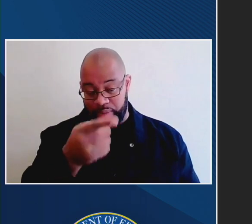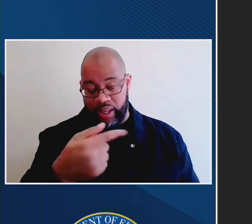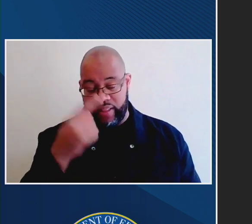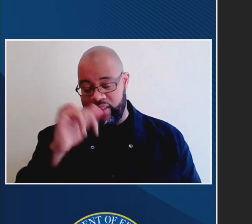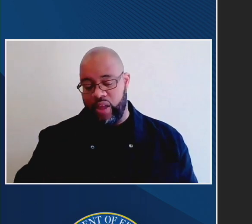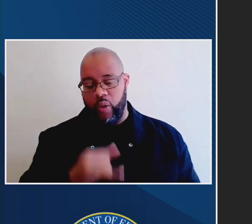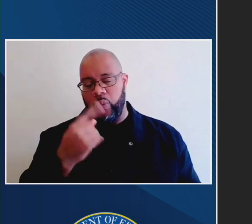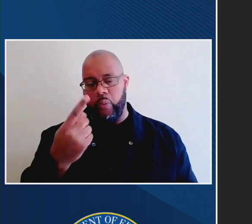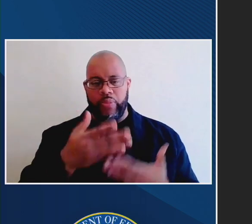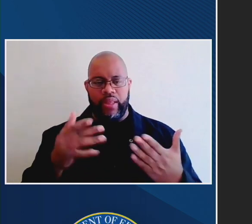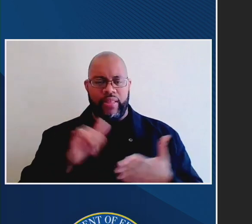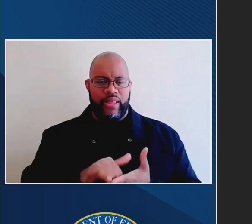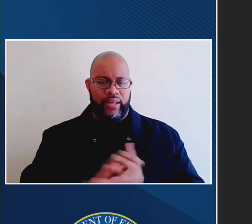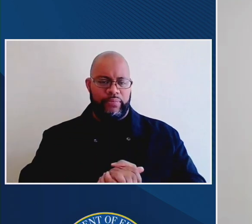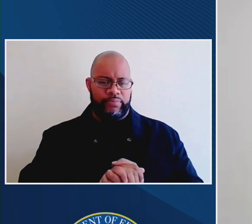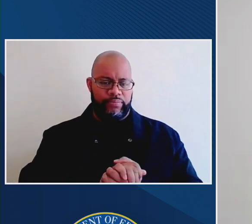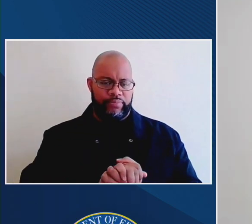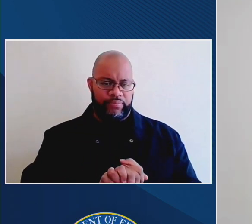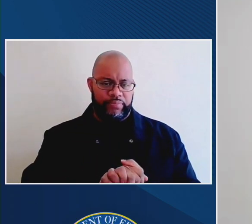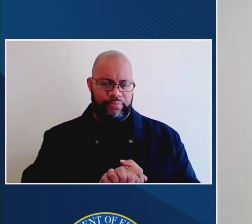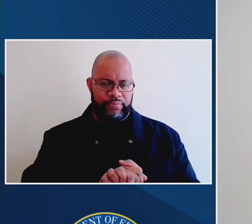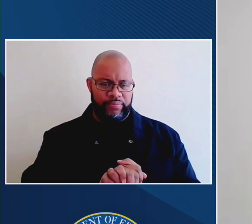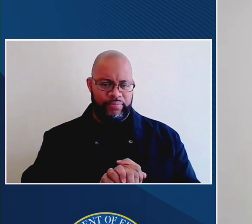that Vanessa